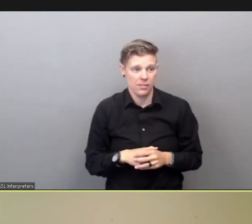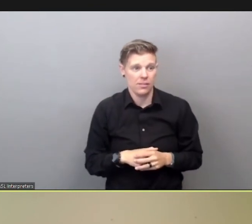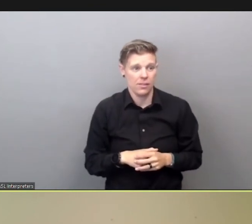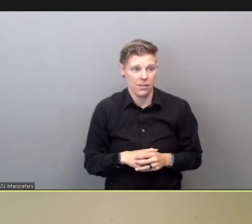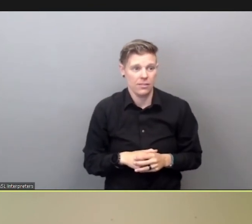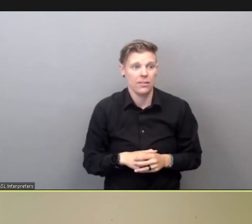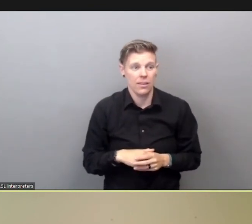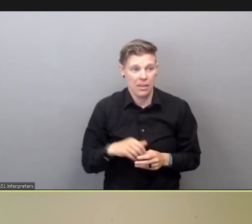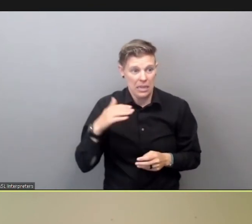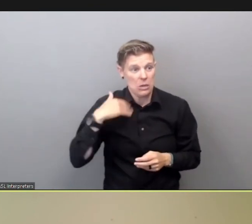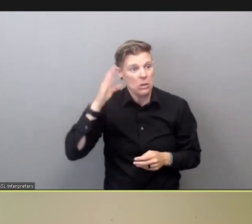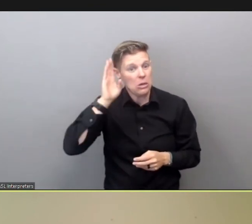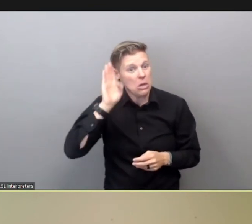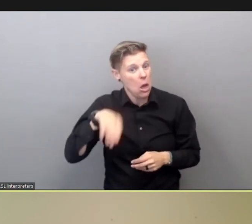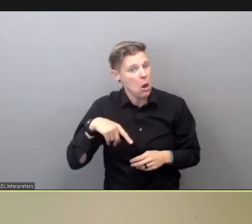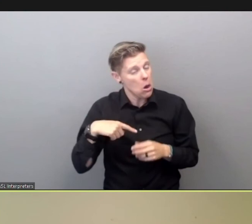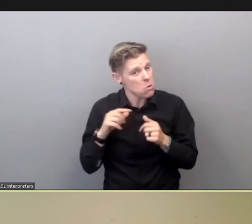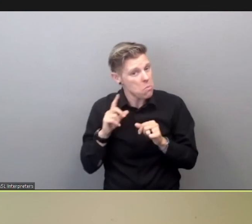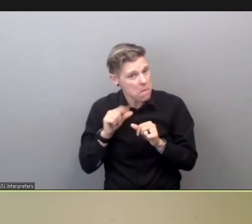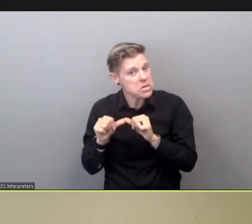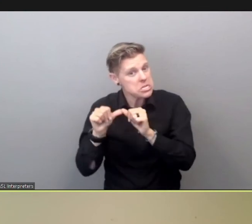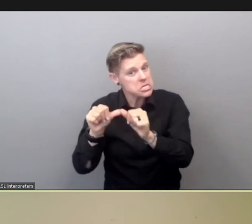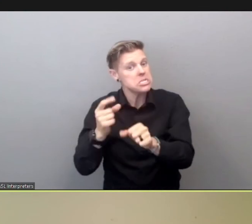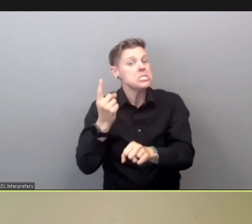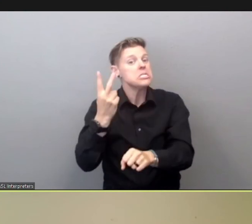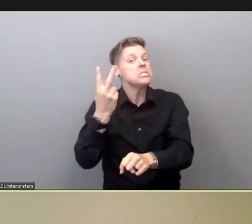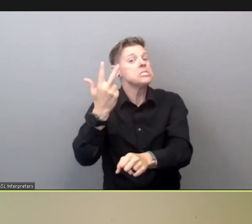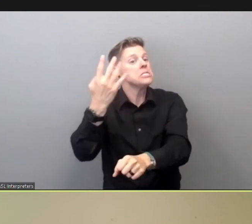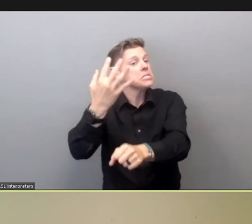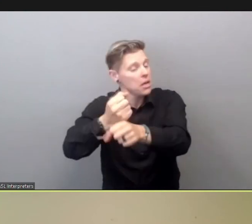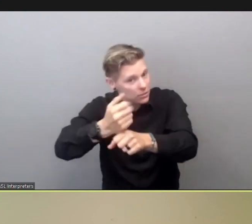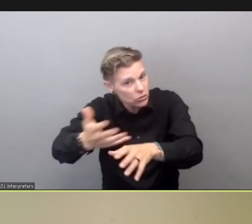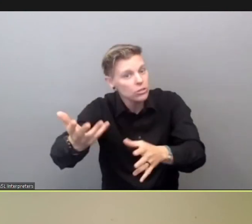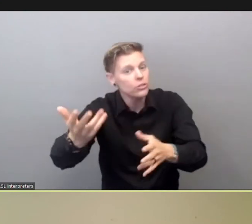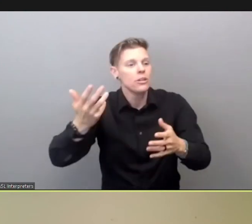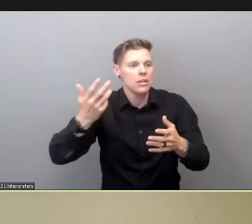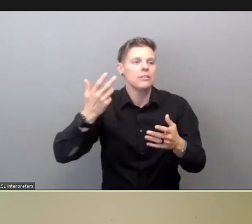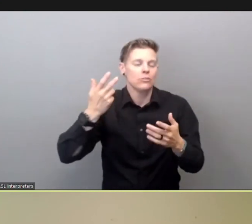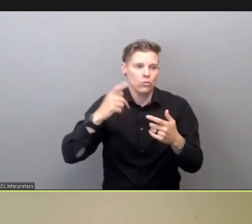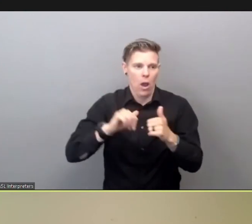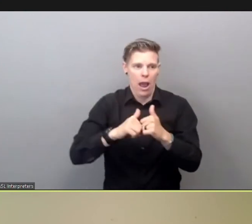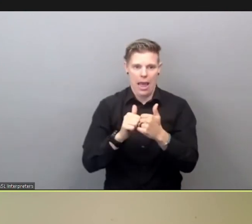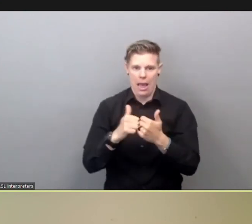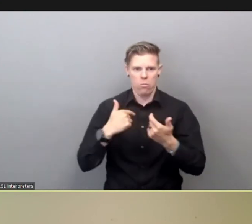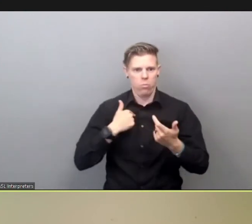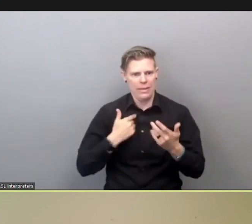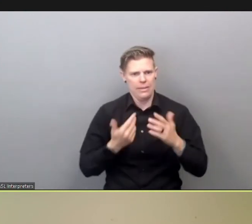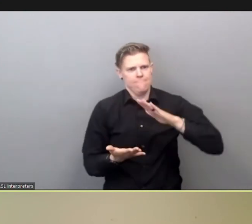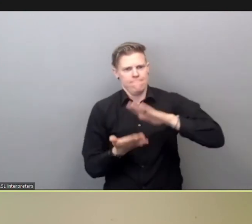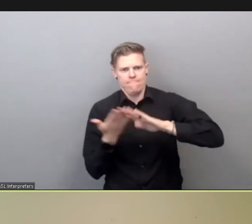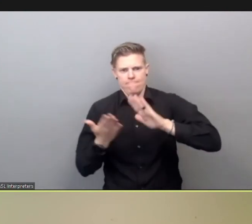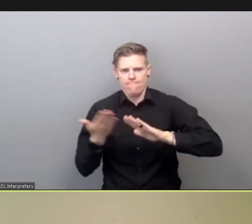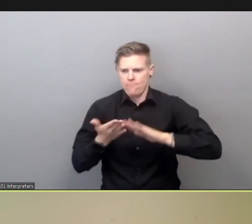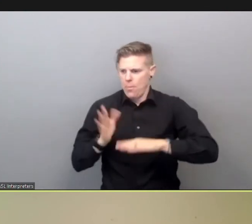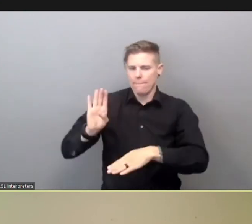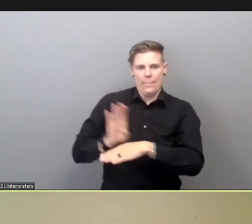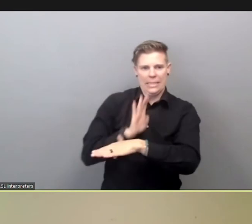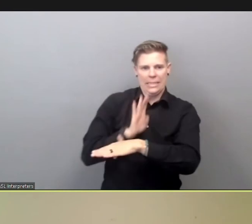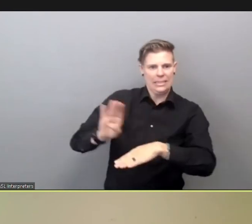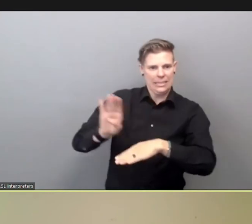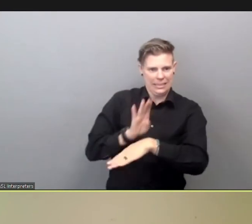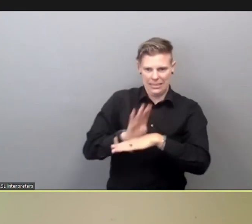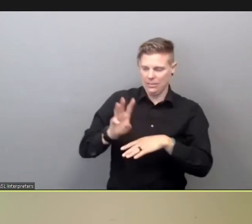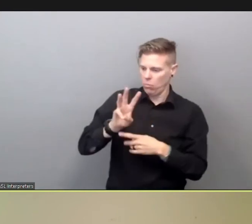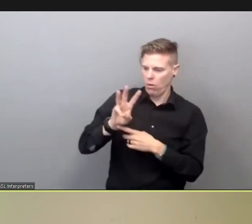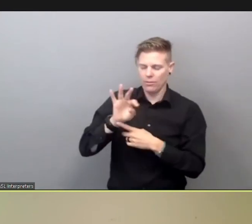get everyone on the same page about how we need to operate in terms of workforce development. In terms of